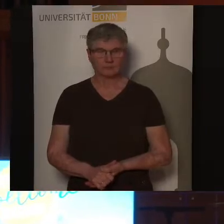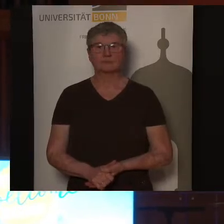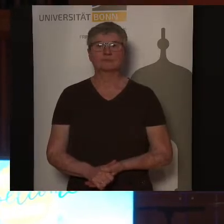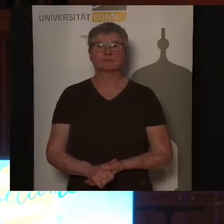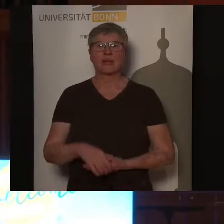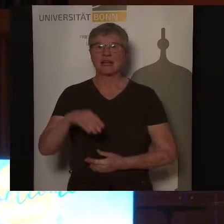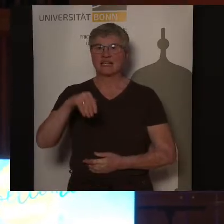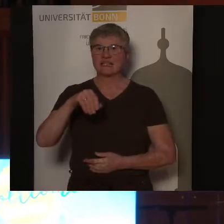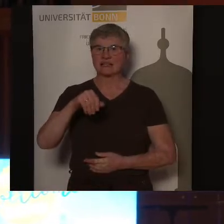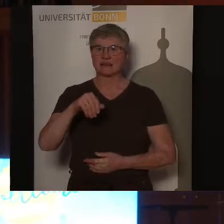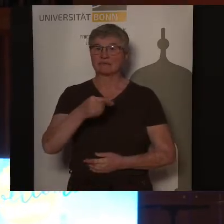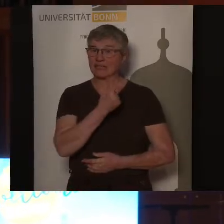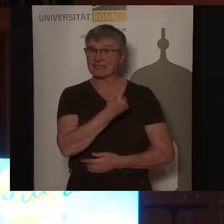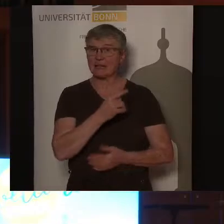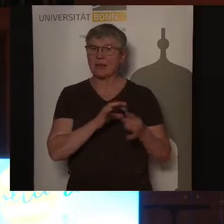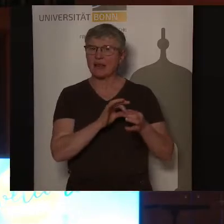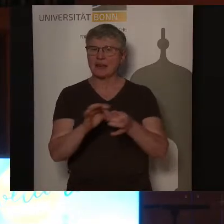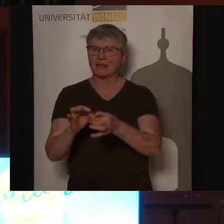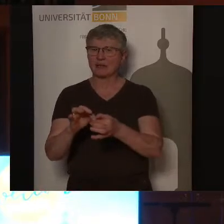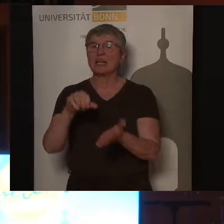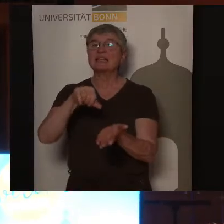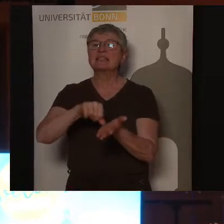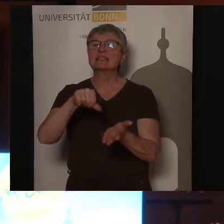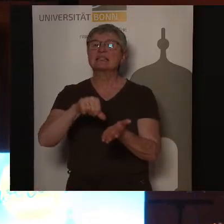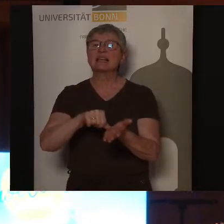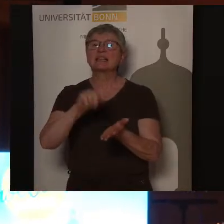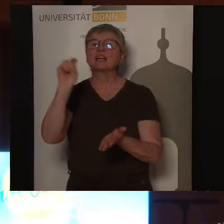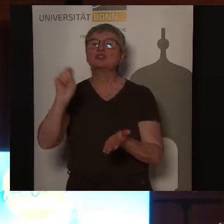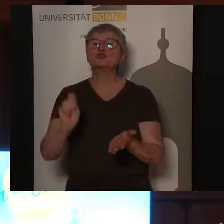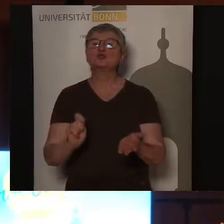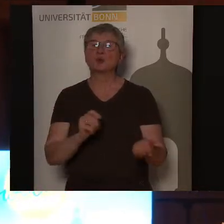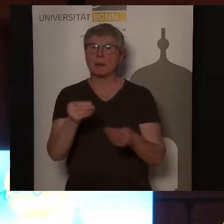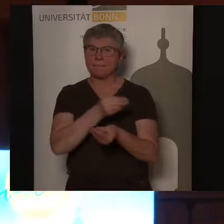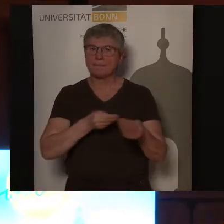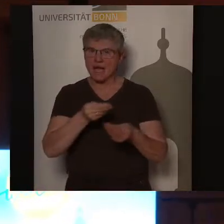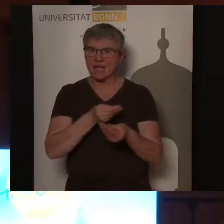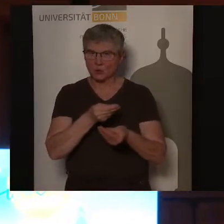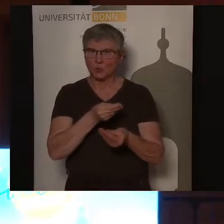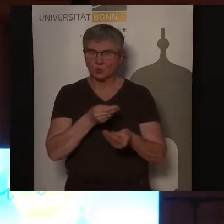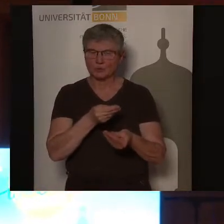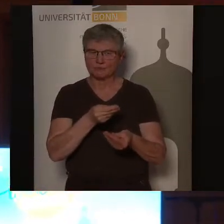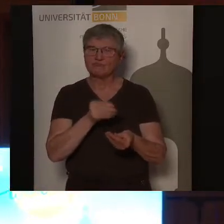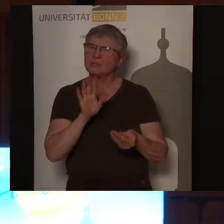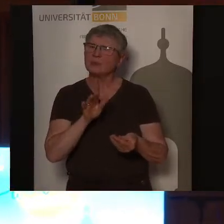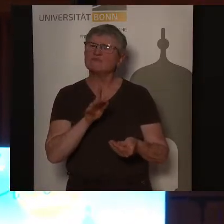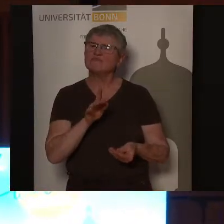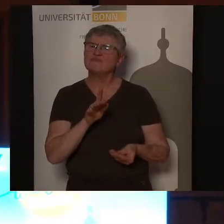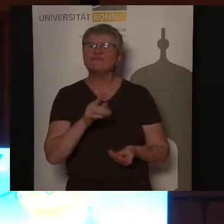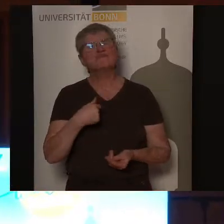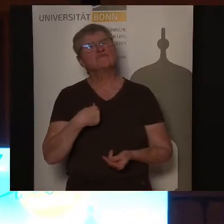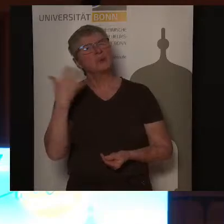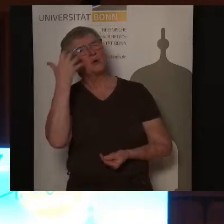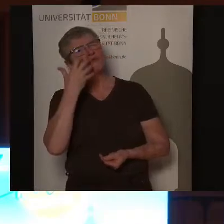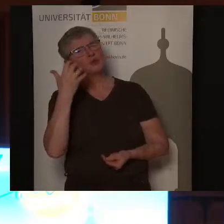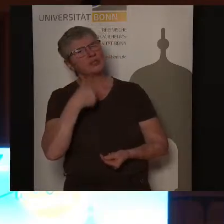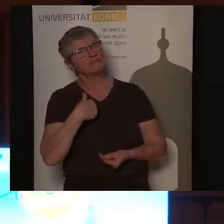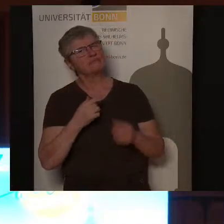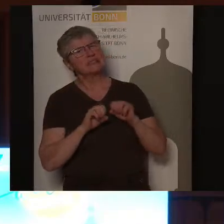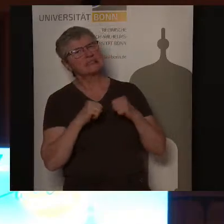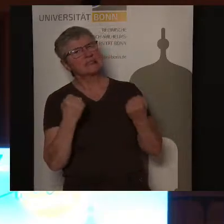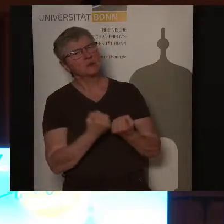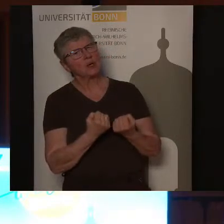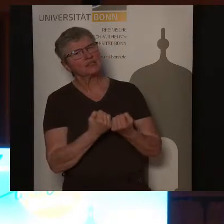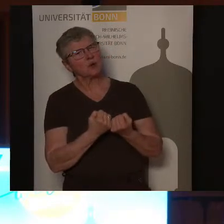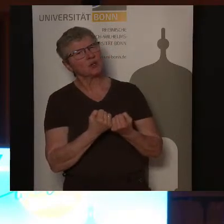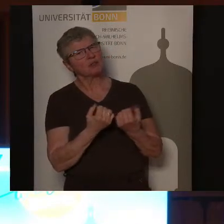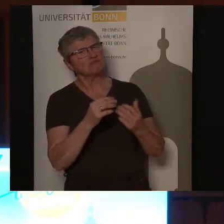Du bist Sandra, you're the head of the Central Study Advisory and Counseling Service, ZSB. When can people